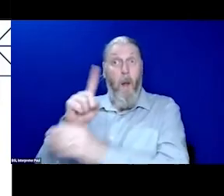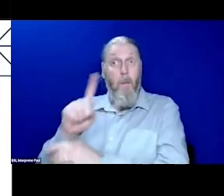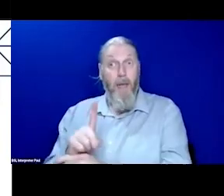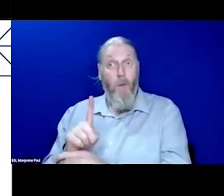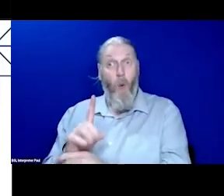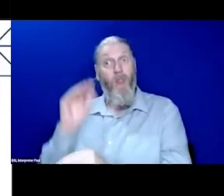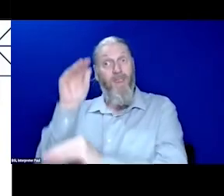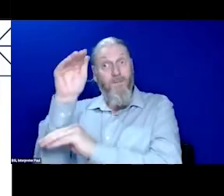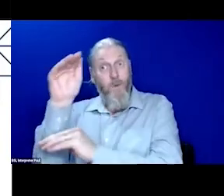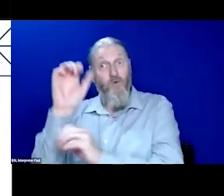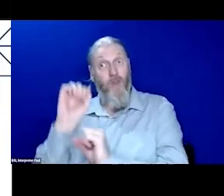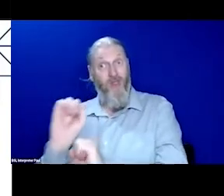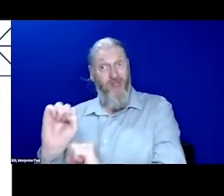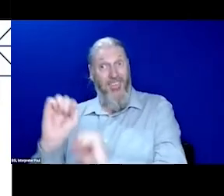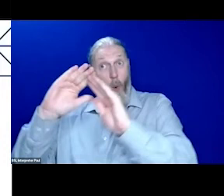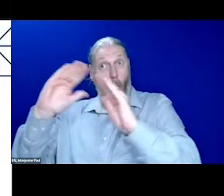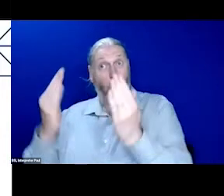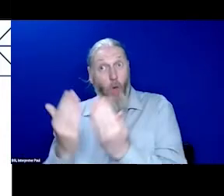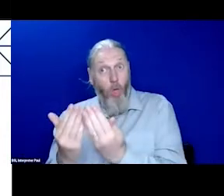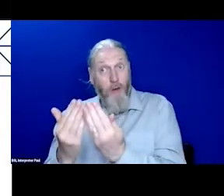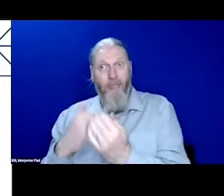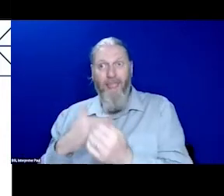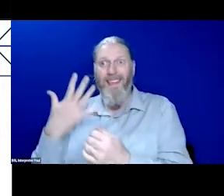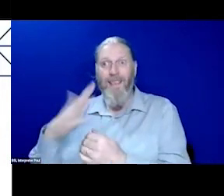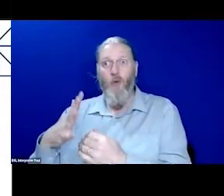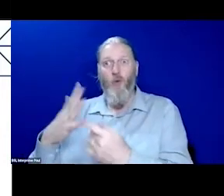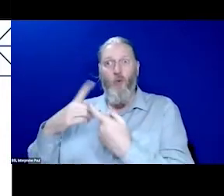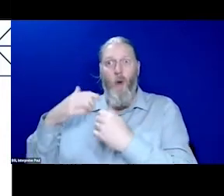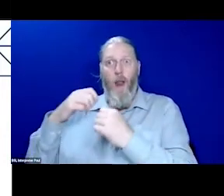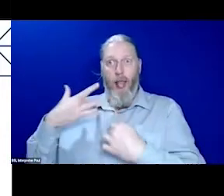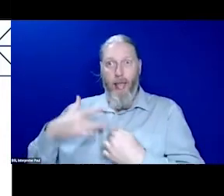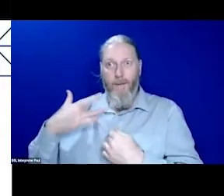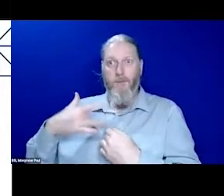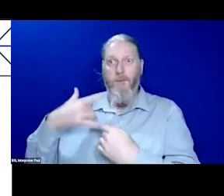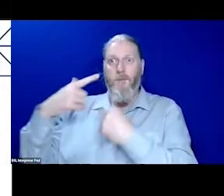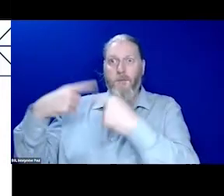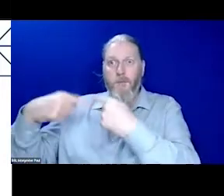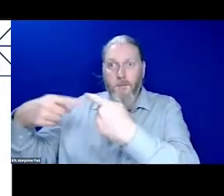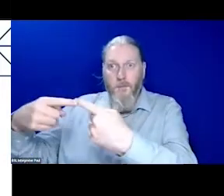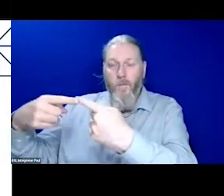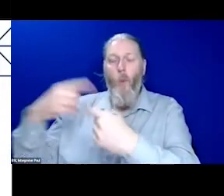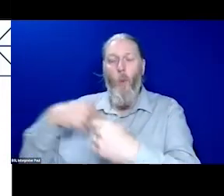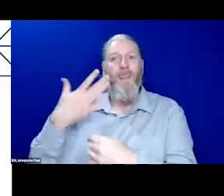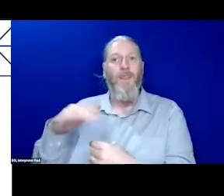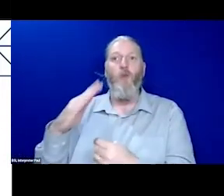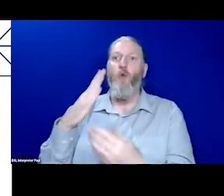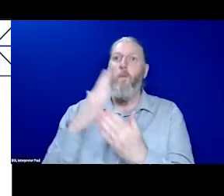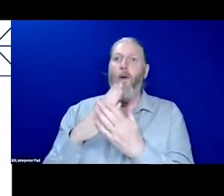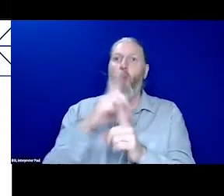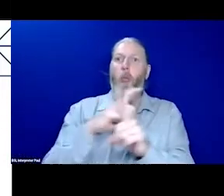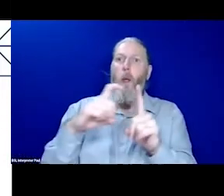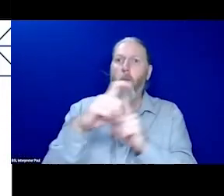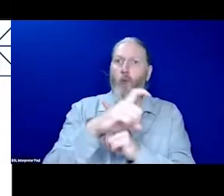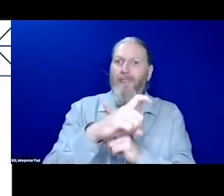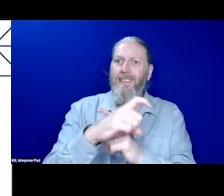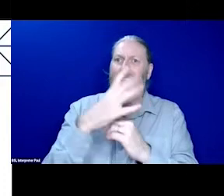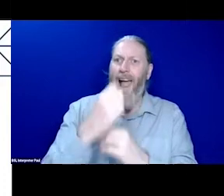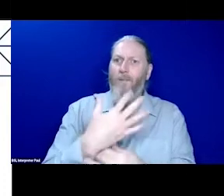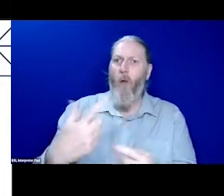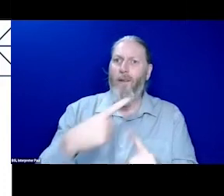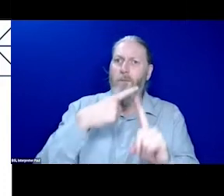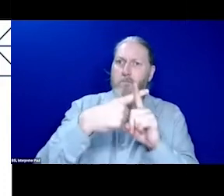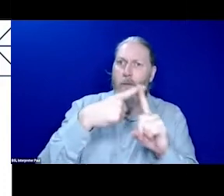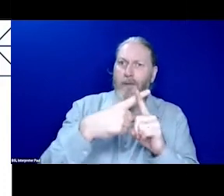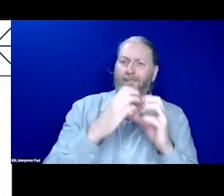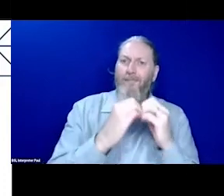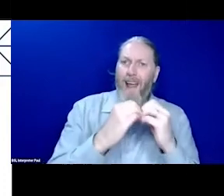to cope with and act on climate, we need communities that have a strong social fabric, pro-social values, and